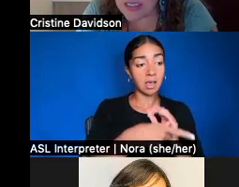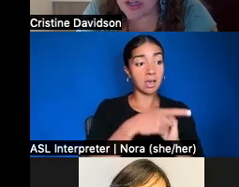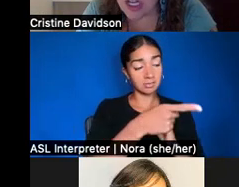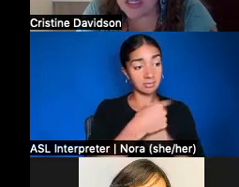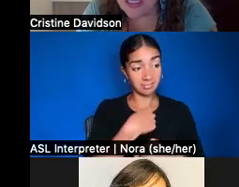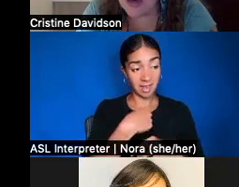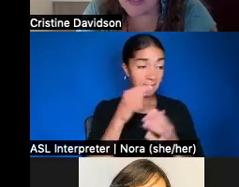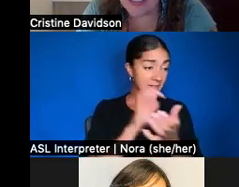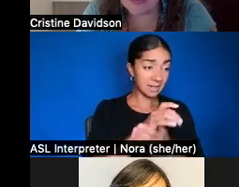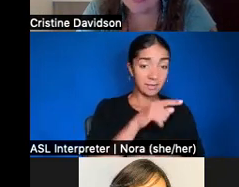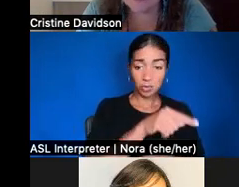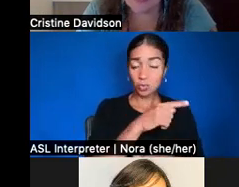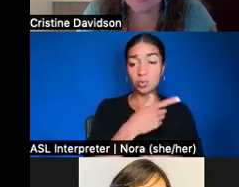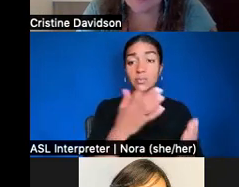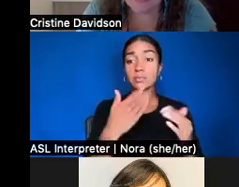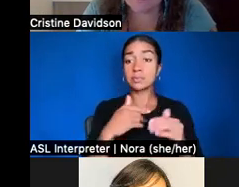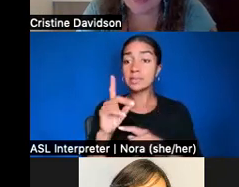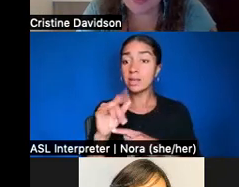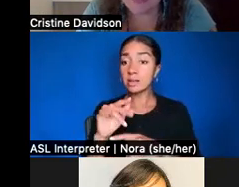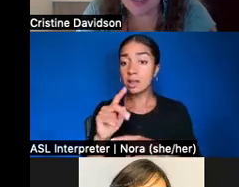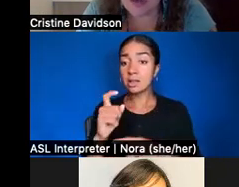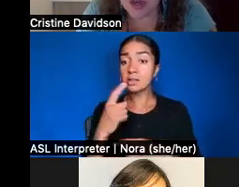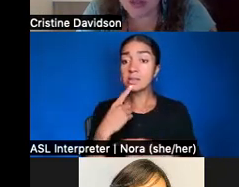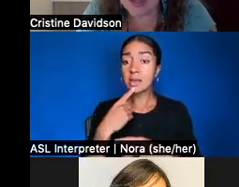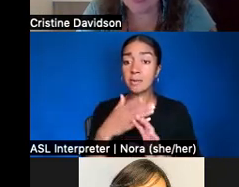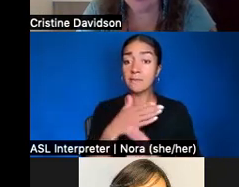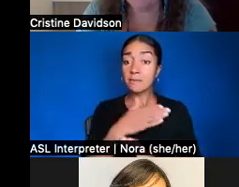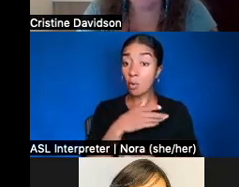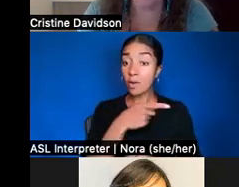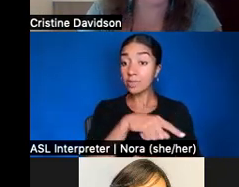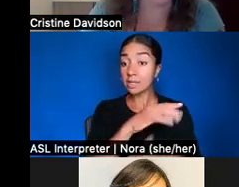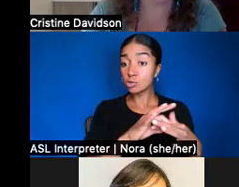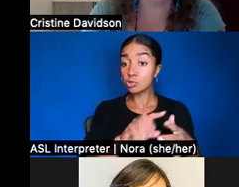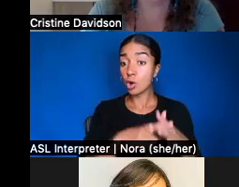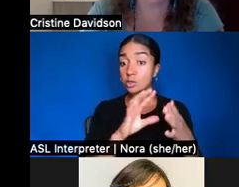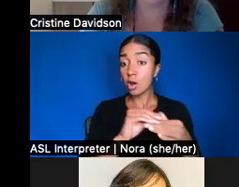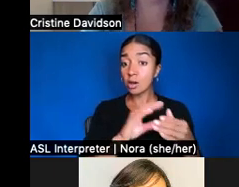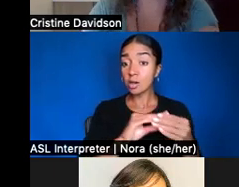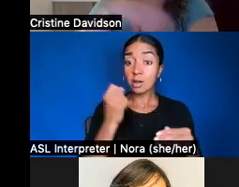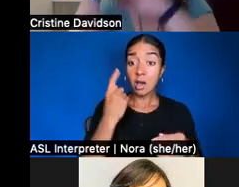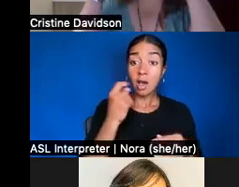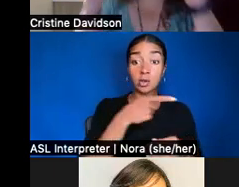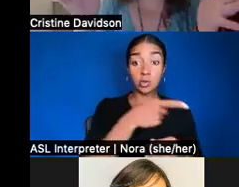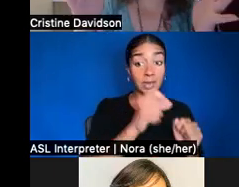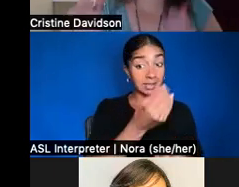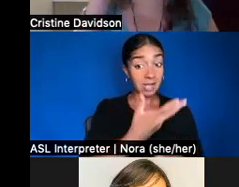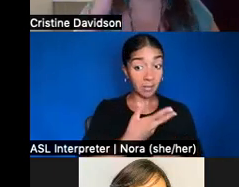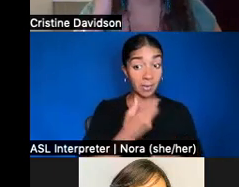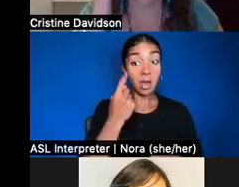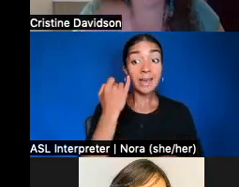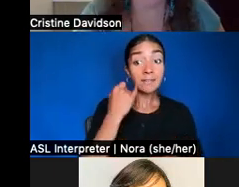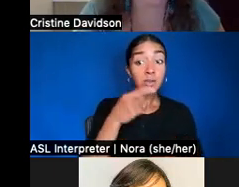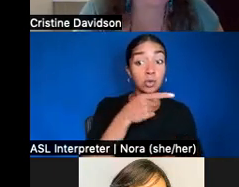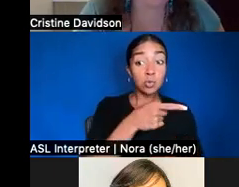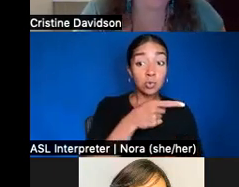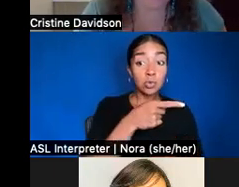before they start talking, I will say, you can tell me, but if there's someone who I think could help you, we can talk to them together. Yes,